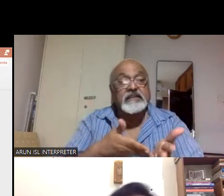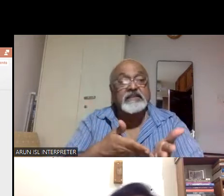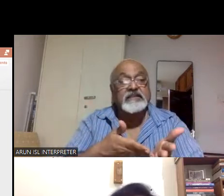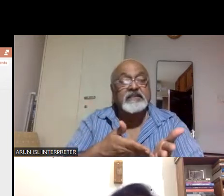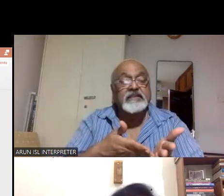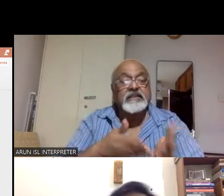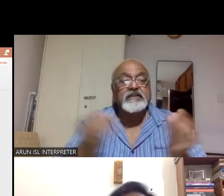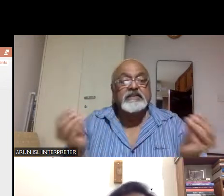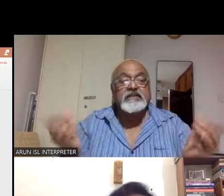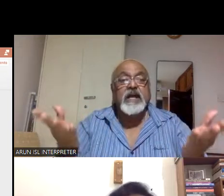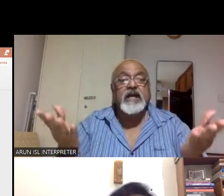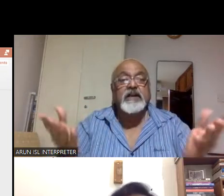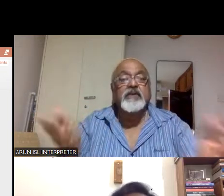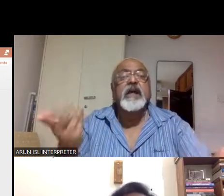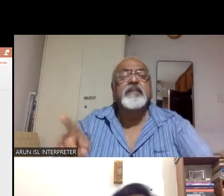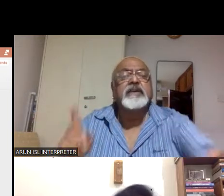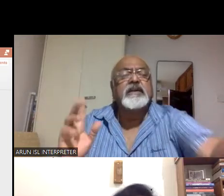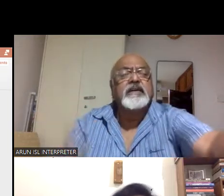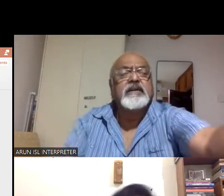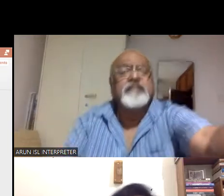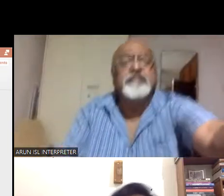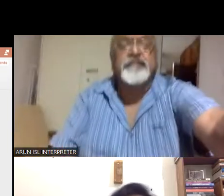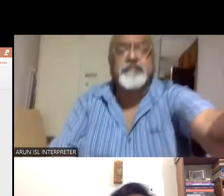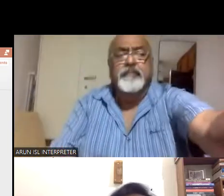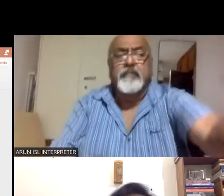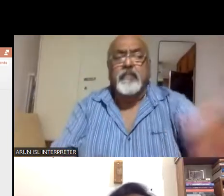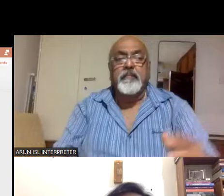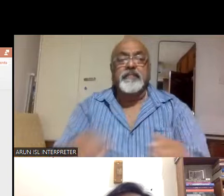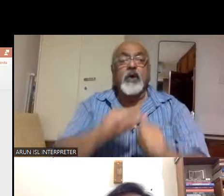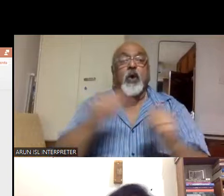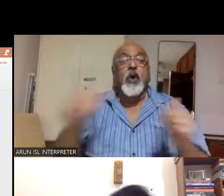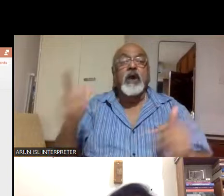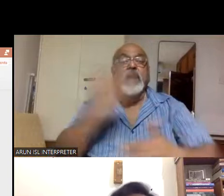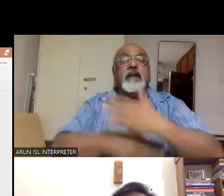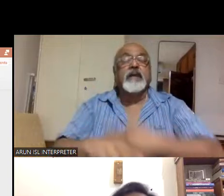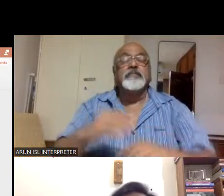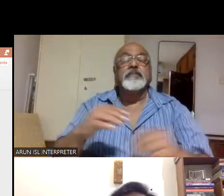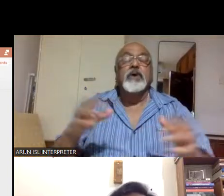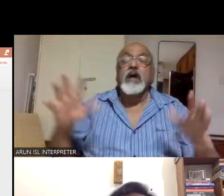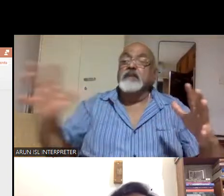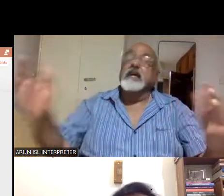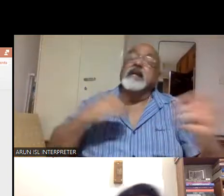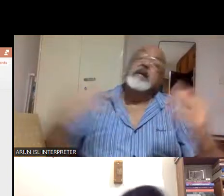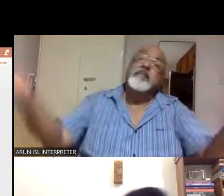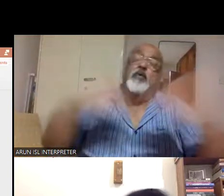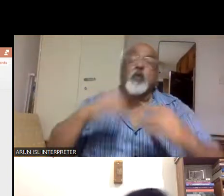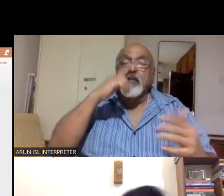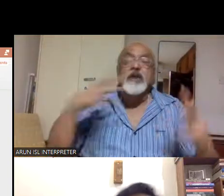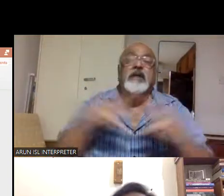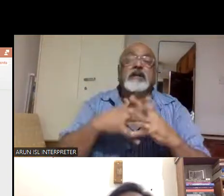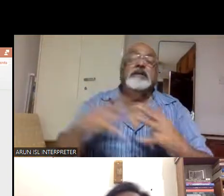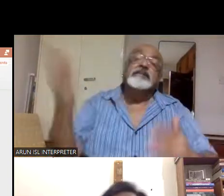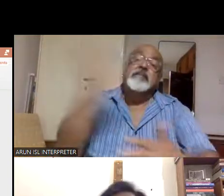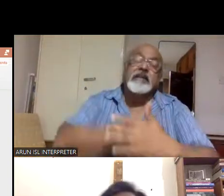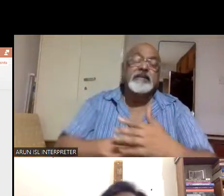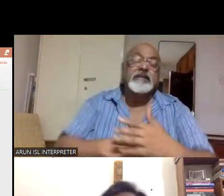see, with this, what happened? Every disability movement started embracing women with disabilities. For them also,